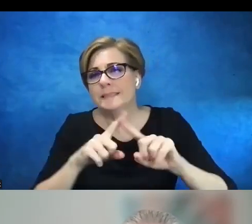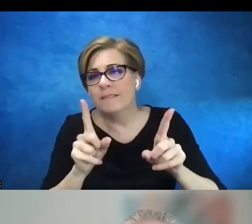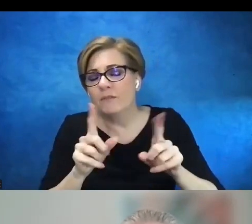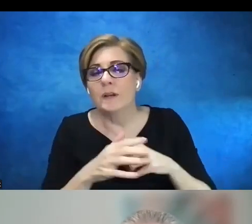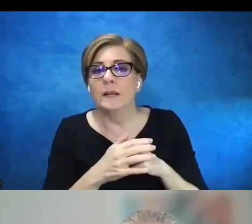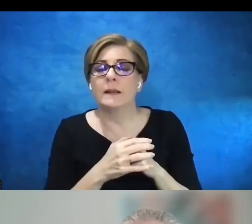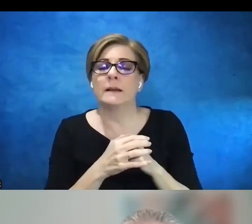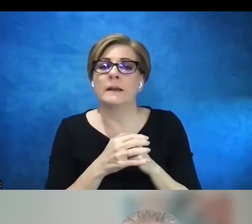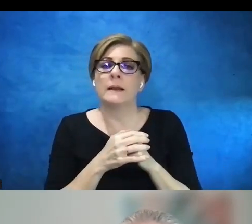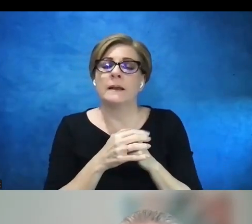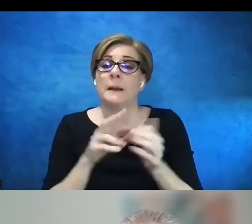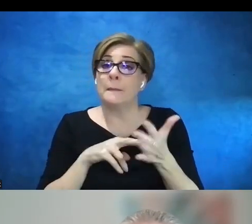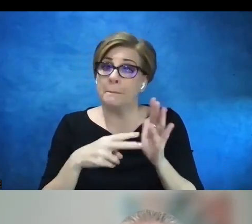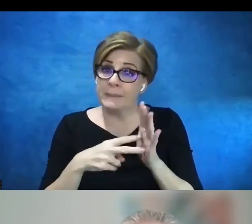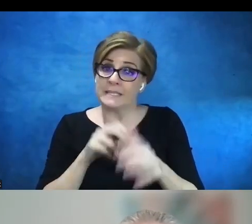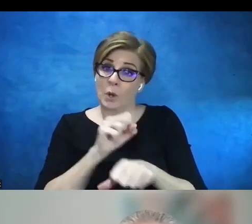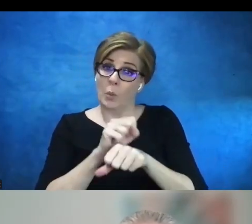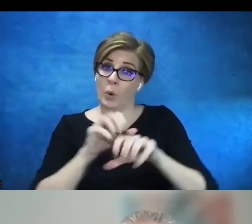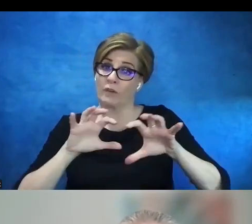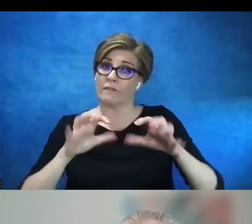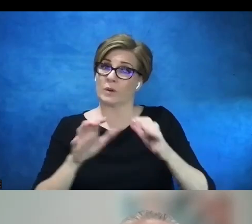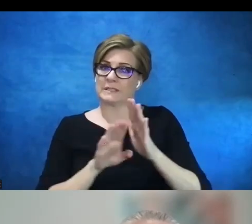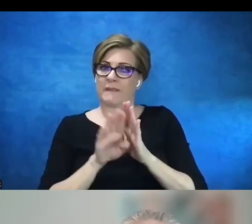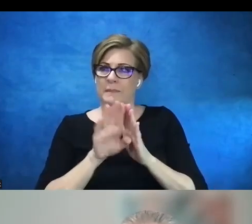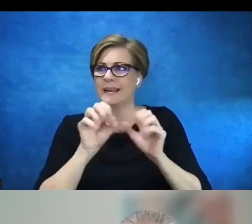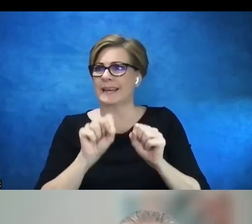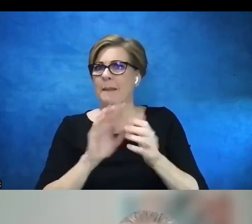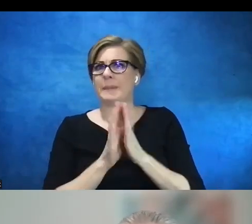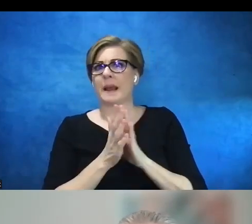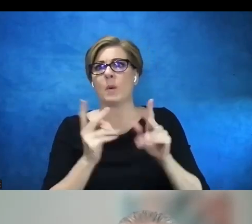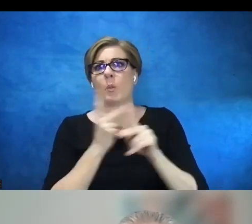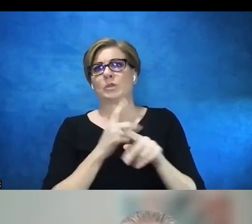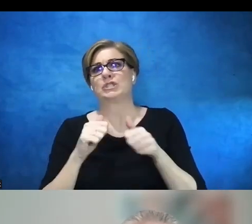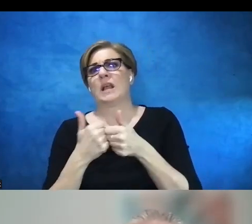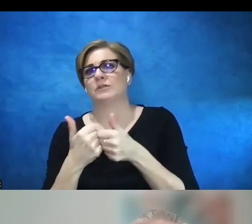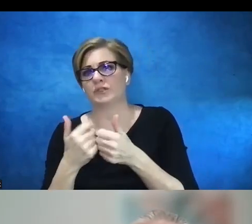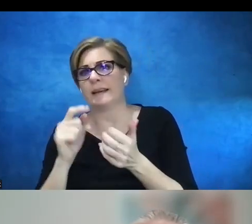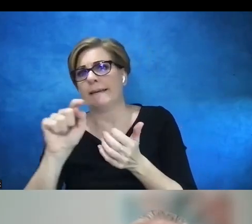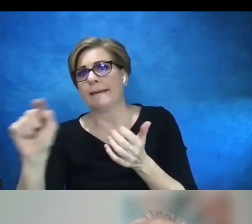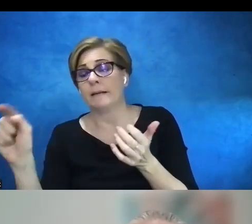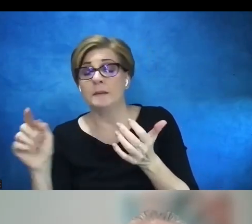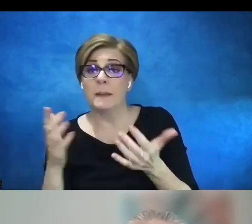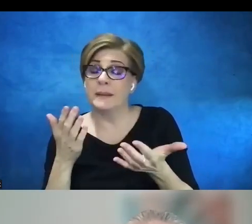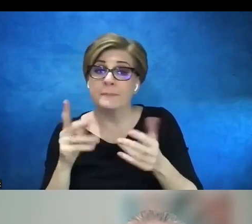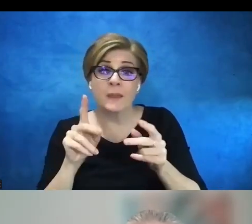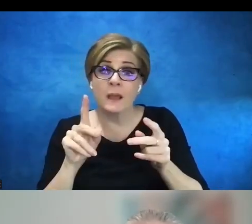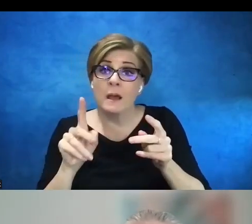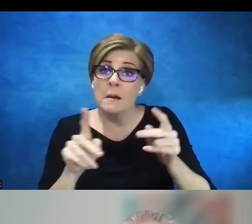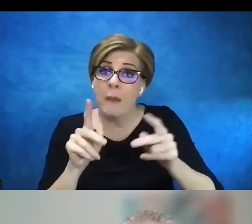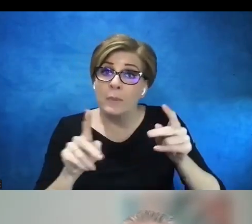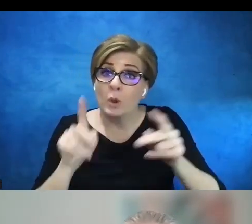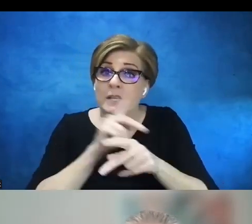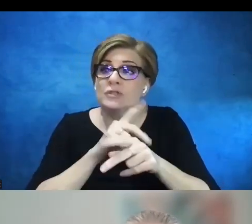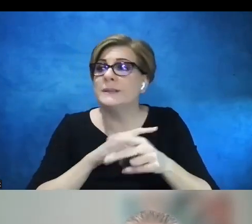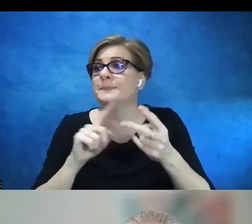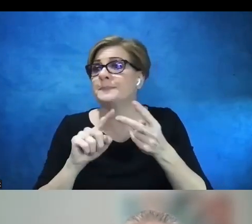make workforce development more difficult in some states than others. The population density and topography can make it very difficult to